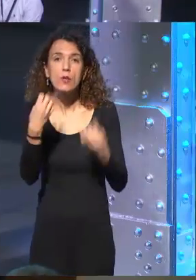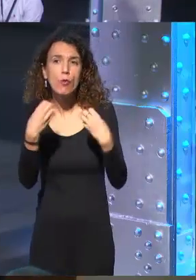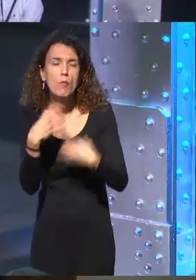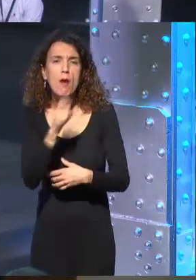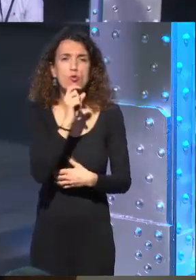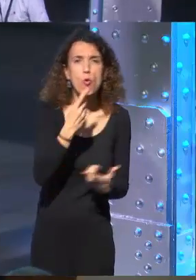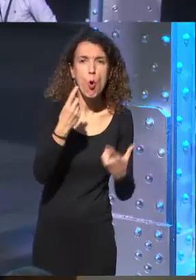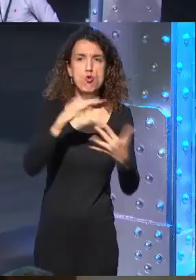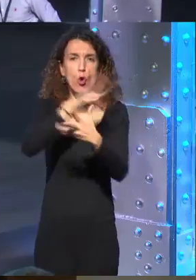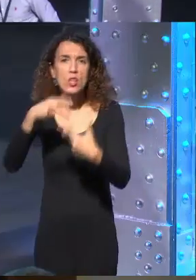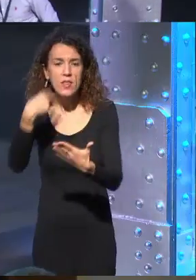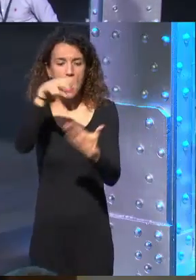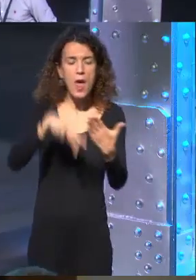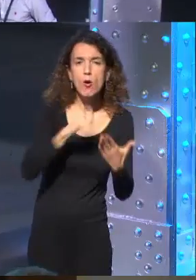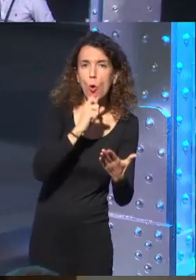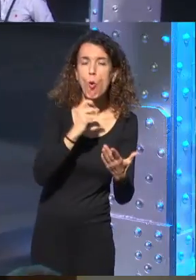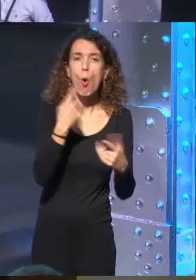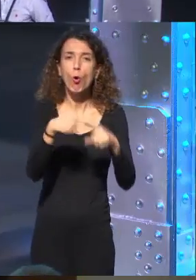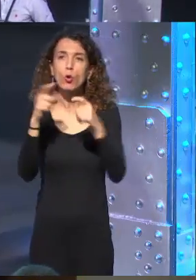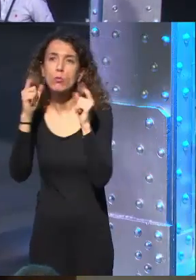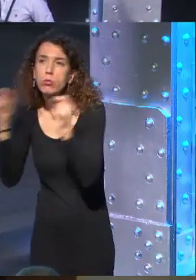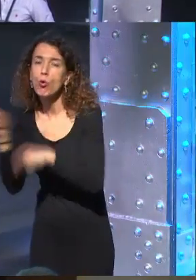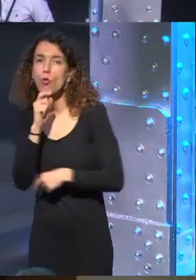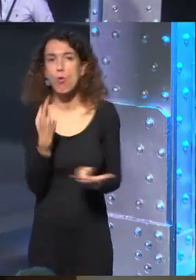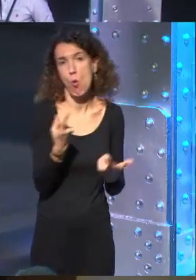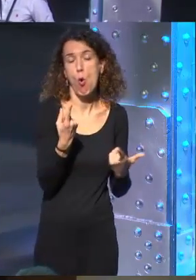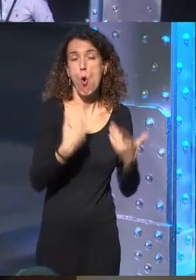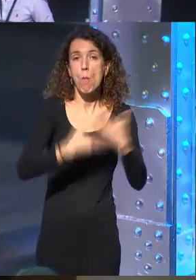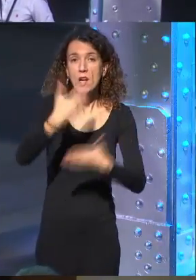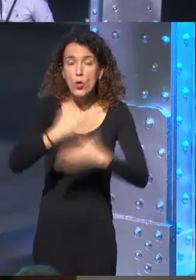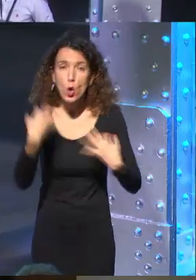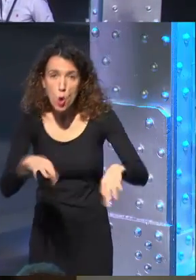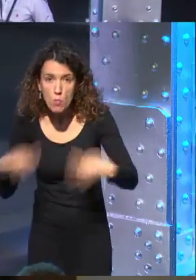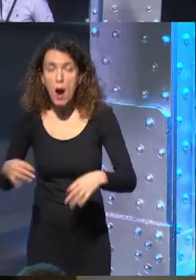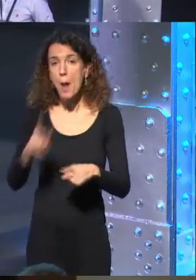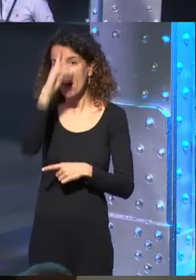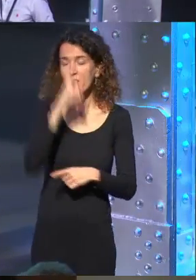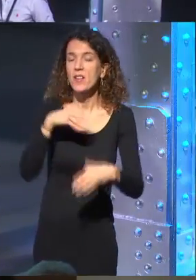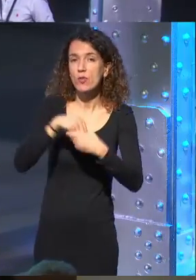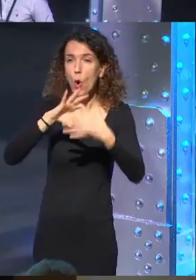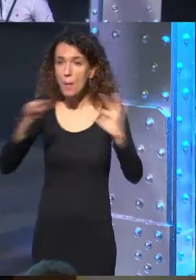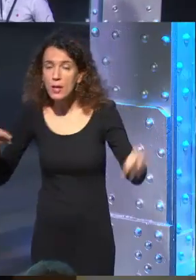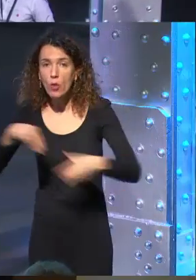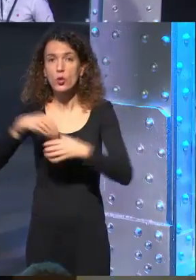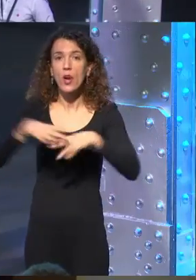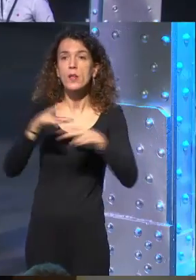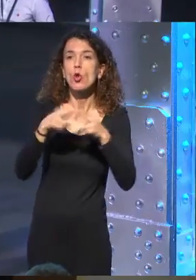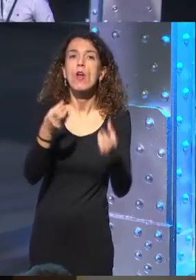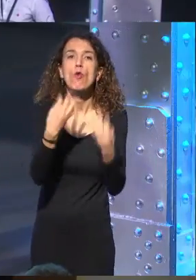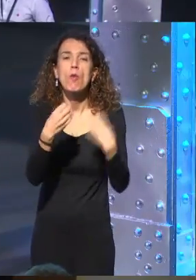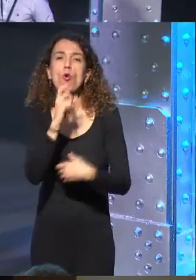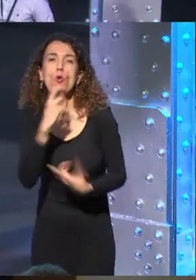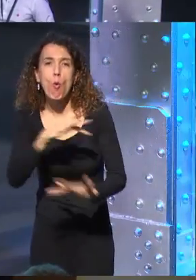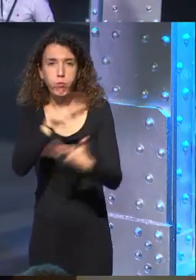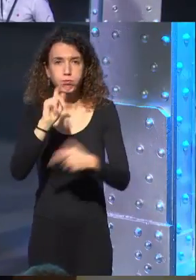before going on, where do you read news? Where do you get information at? Do you do it